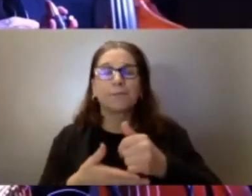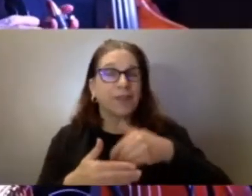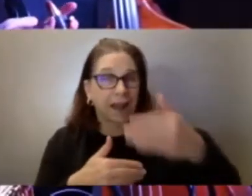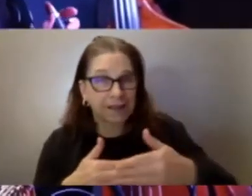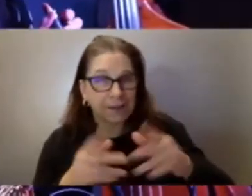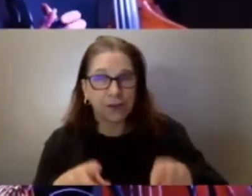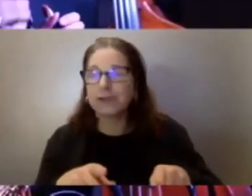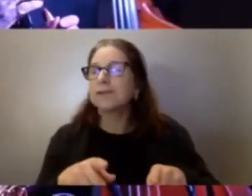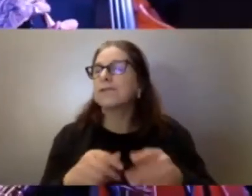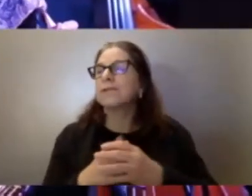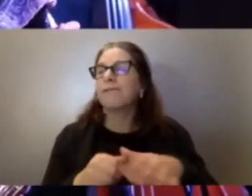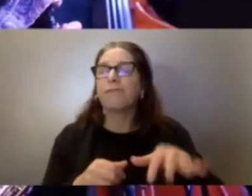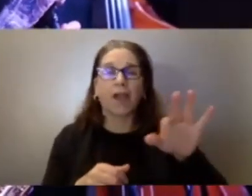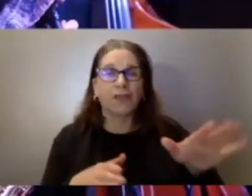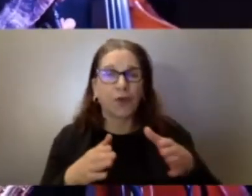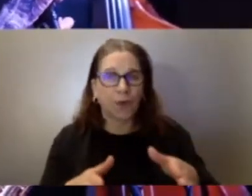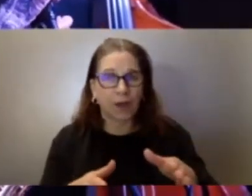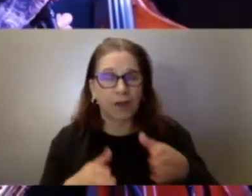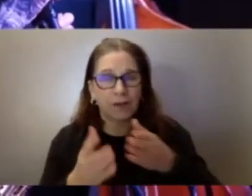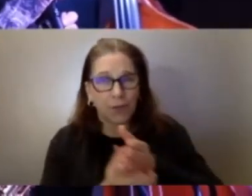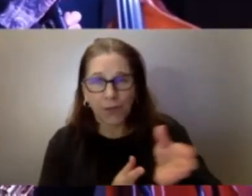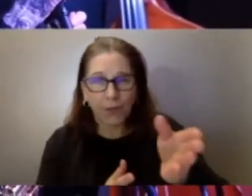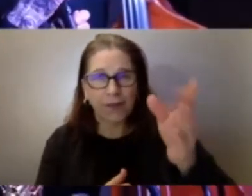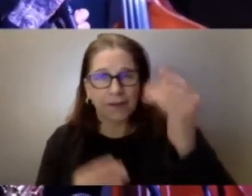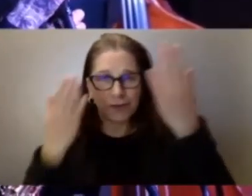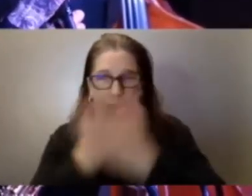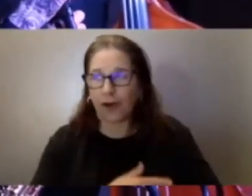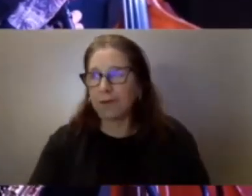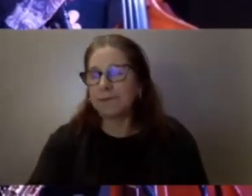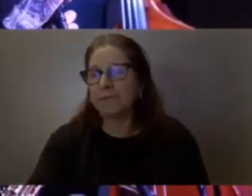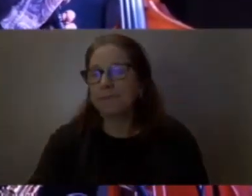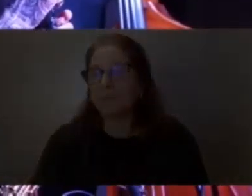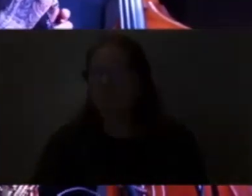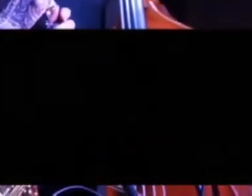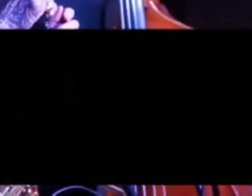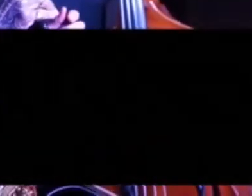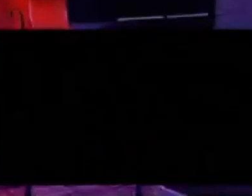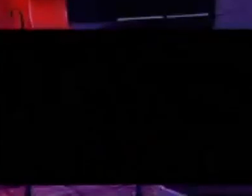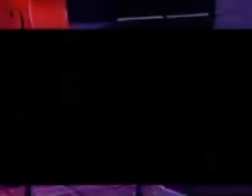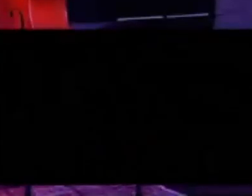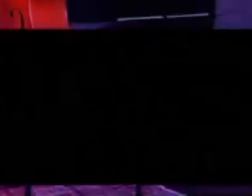next person find their way through the dark.